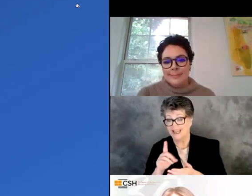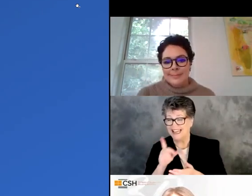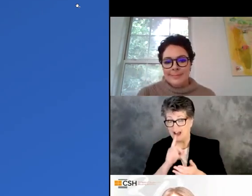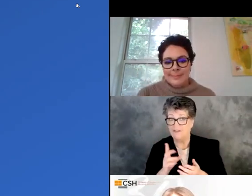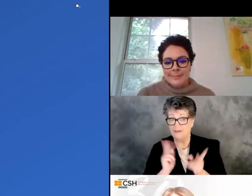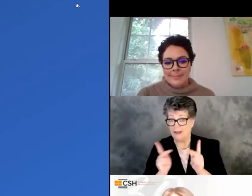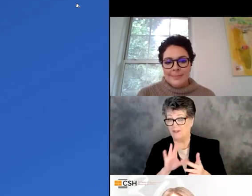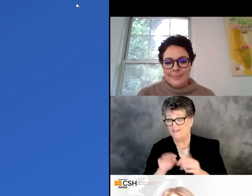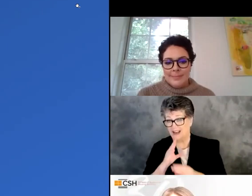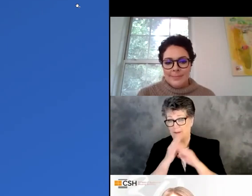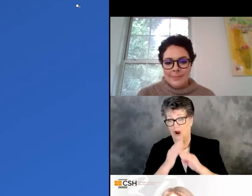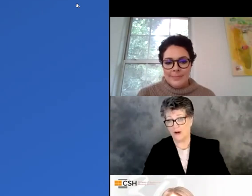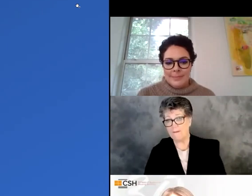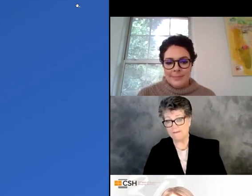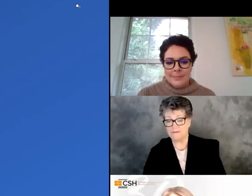people.